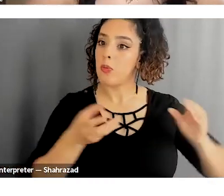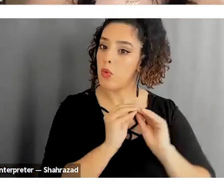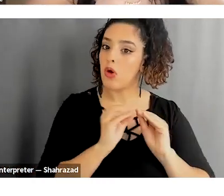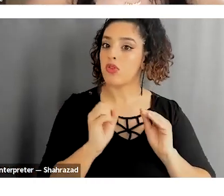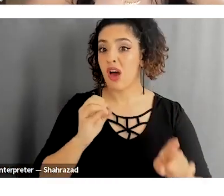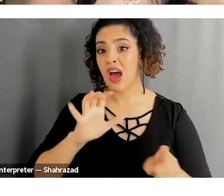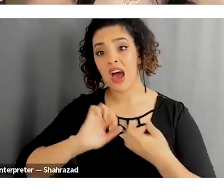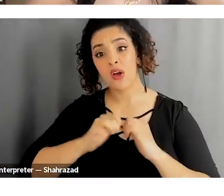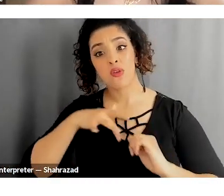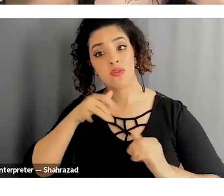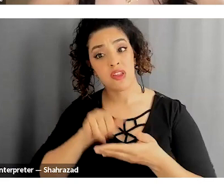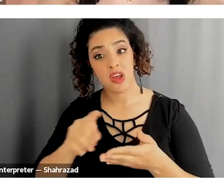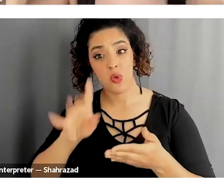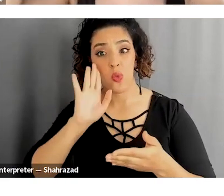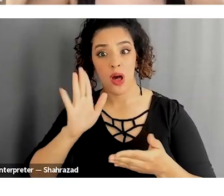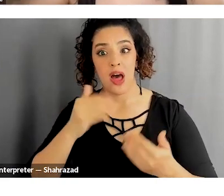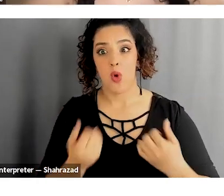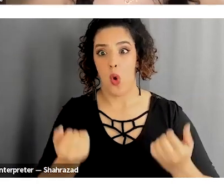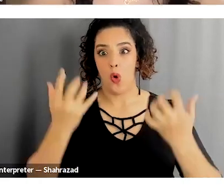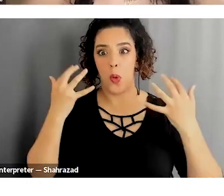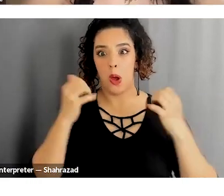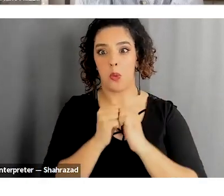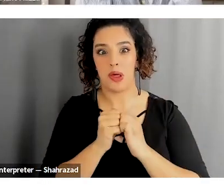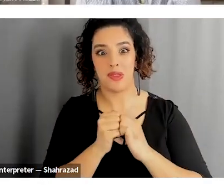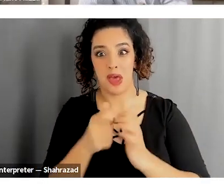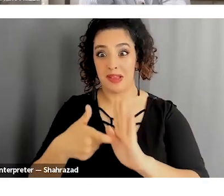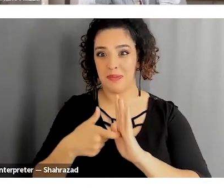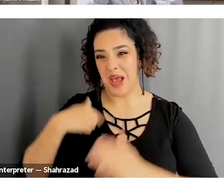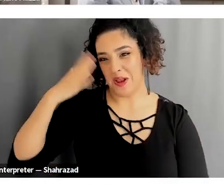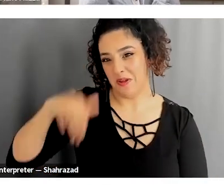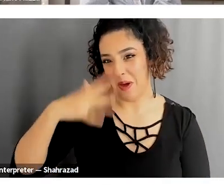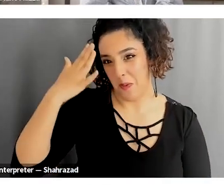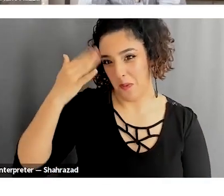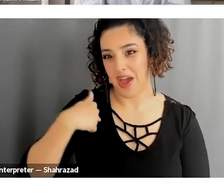so overwhelmed with demands. I know, because I'm one of your